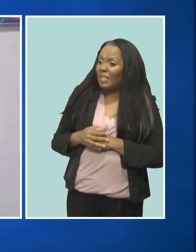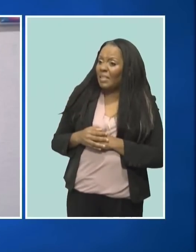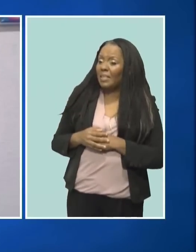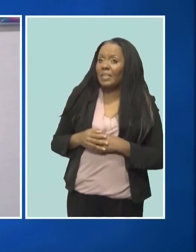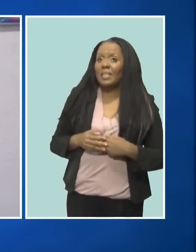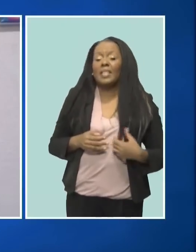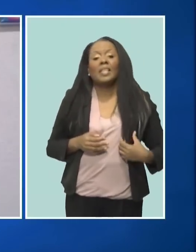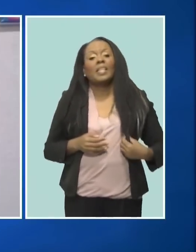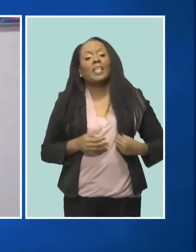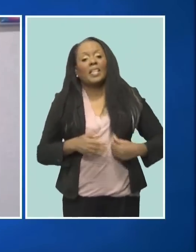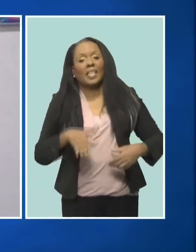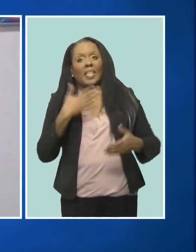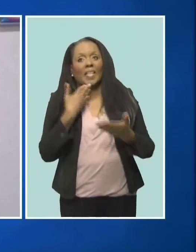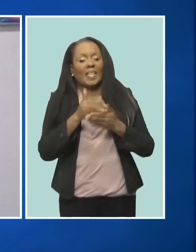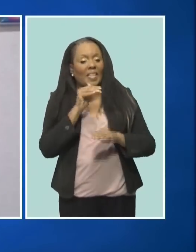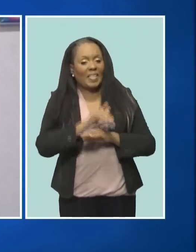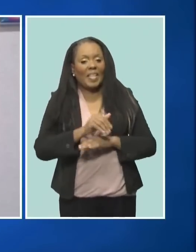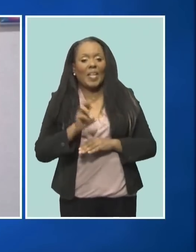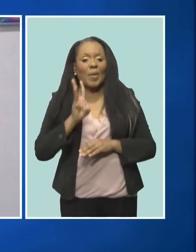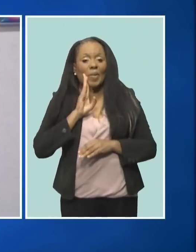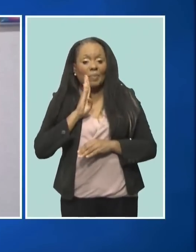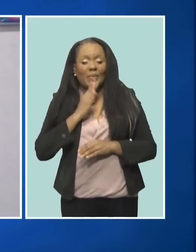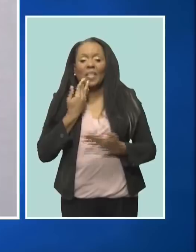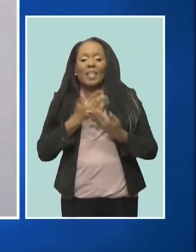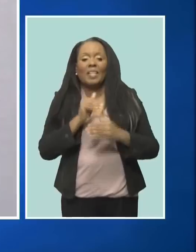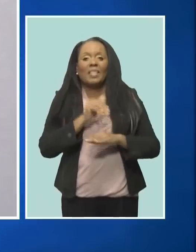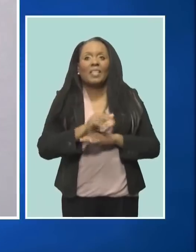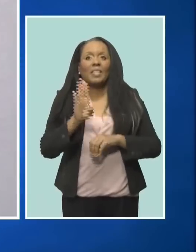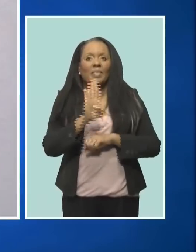Good night, Wendy, and good night, Barbados.